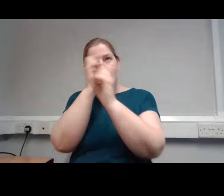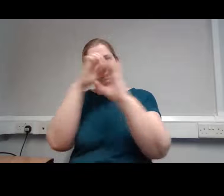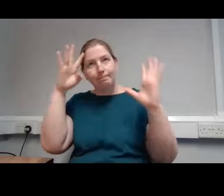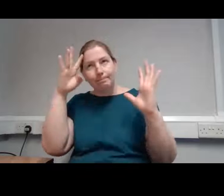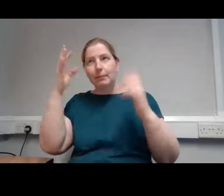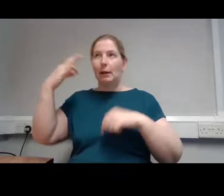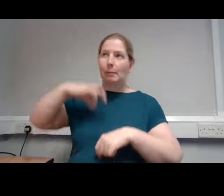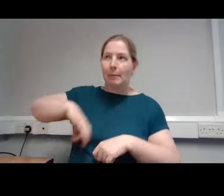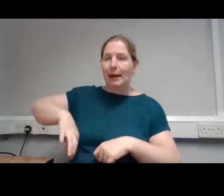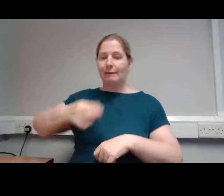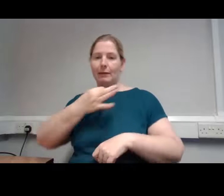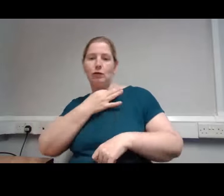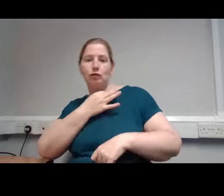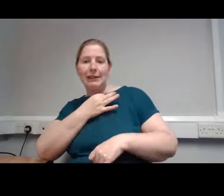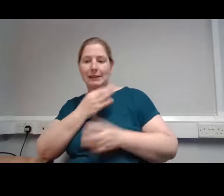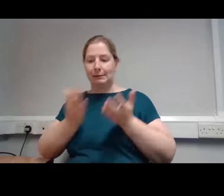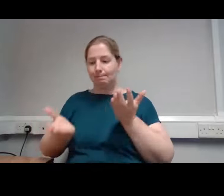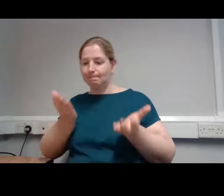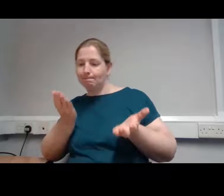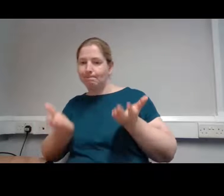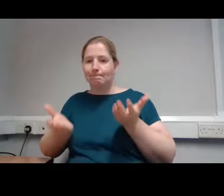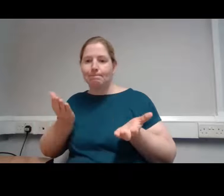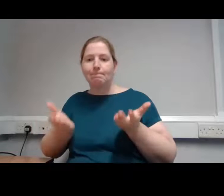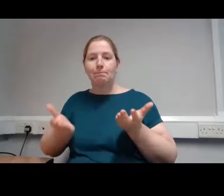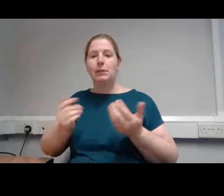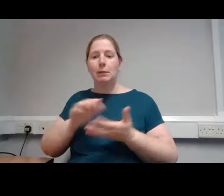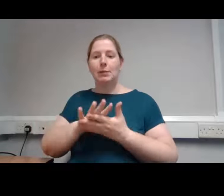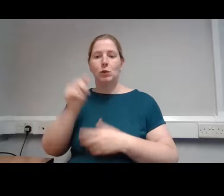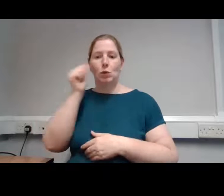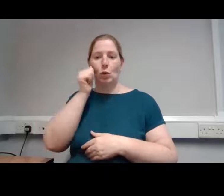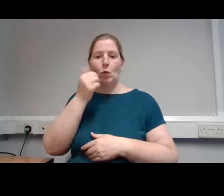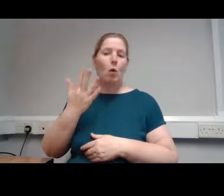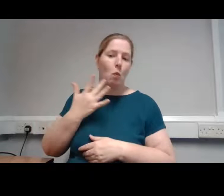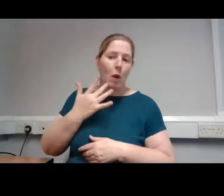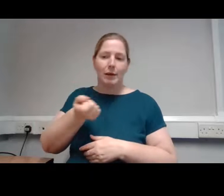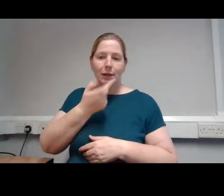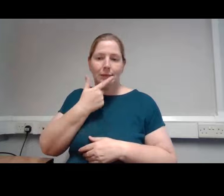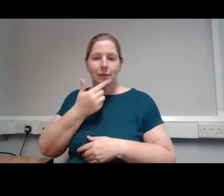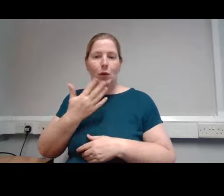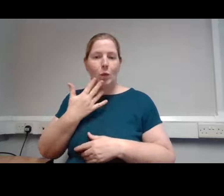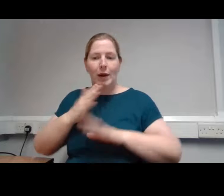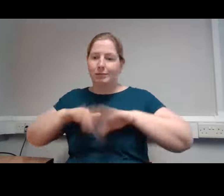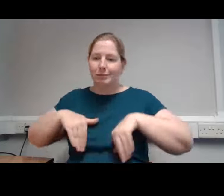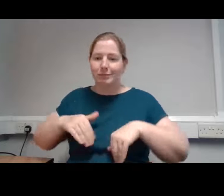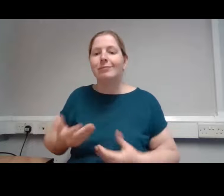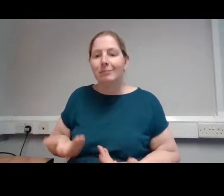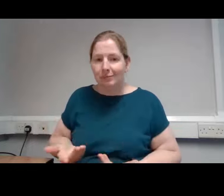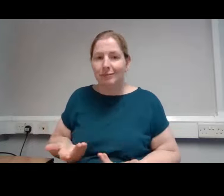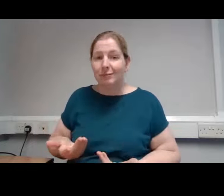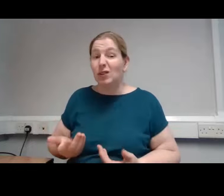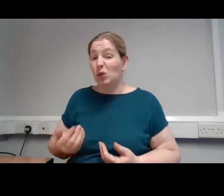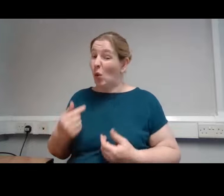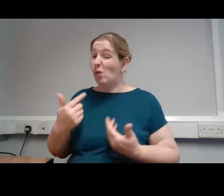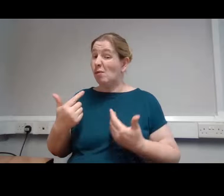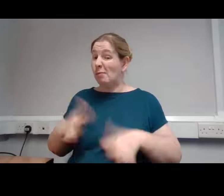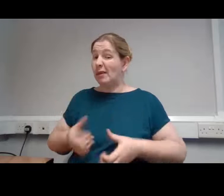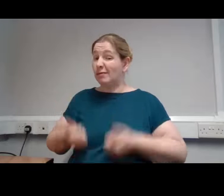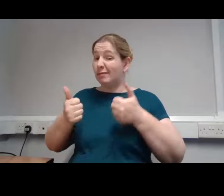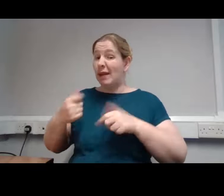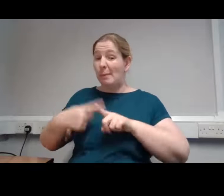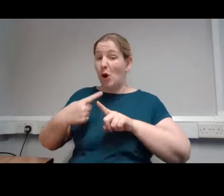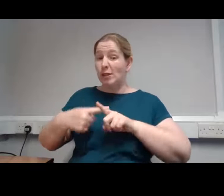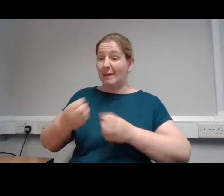benefits and the appropriateness of pain relief medications. That has been some positive feedback from some of that